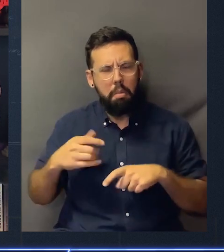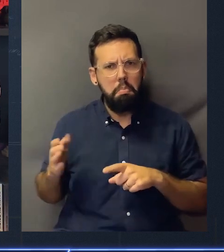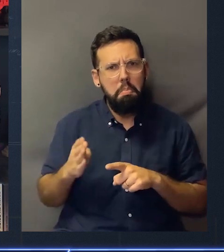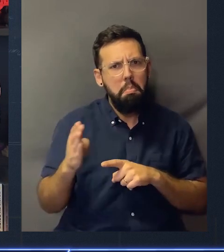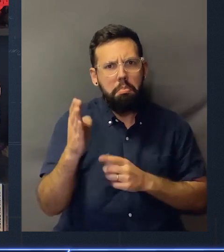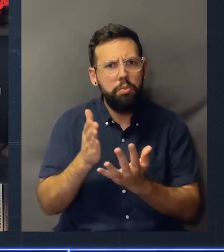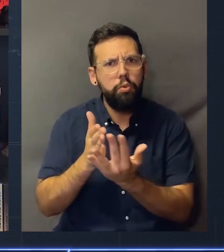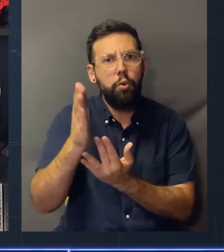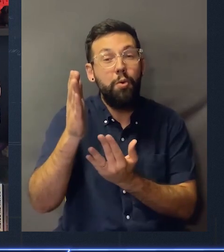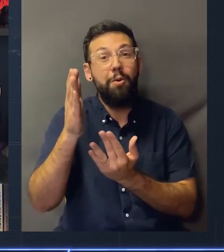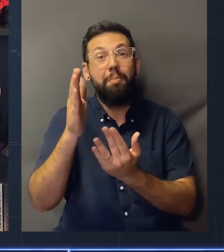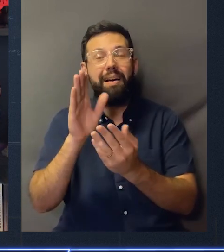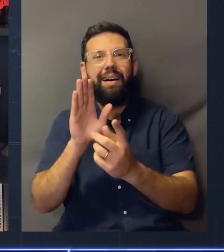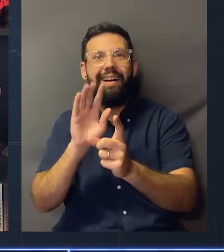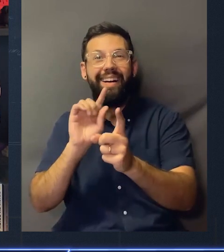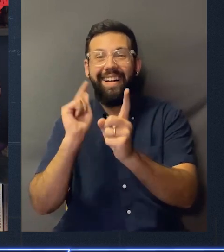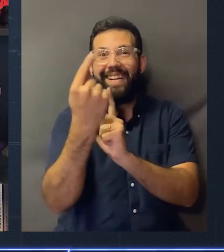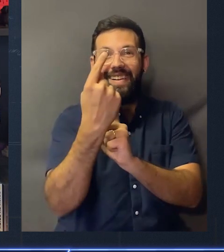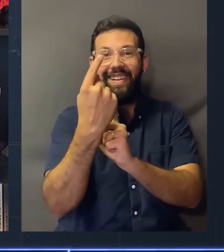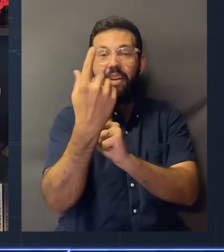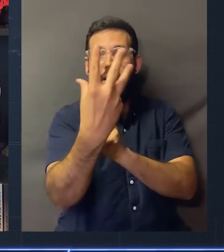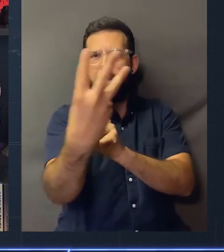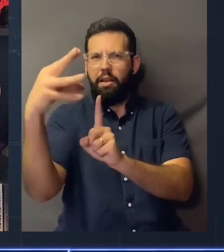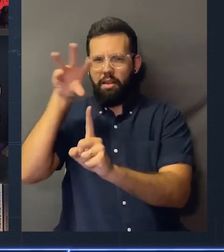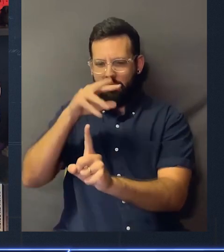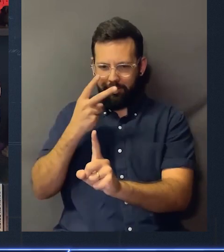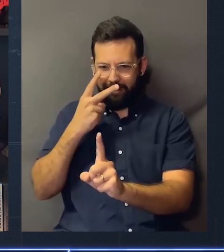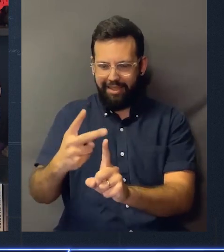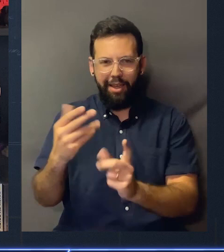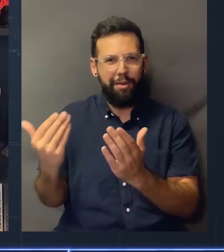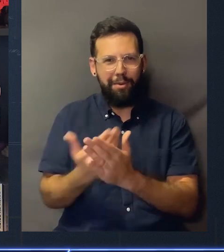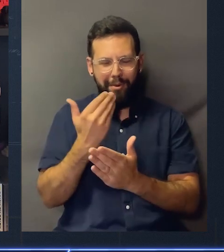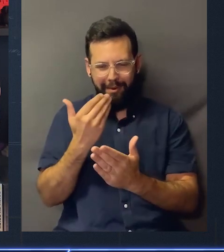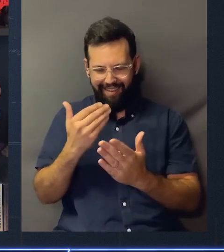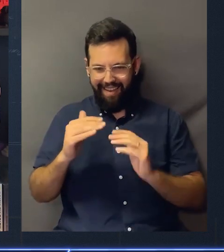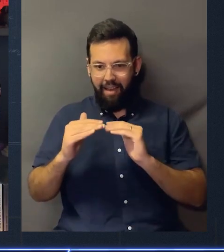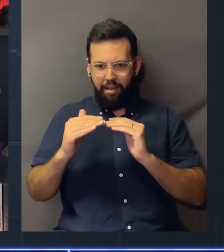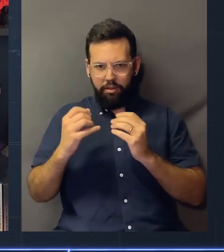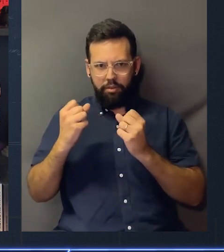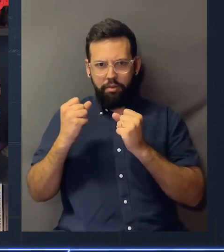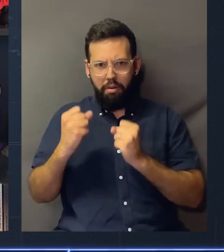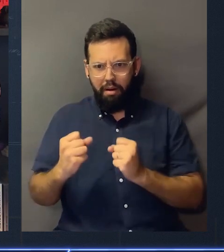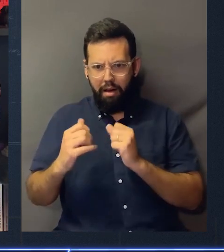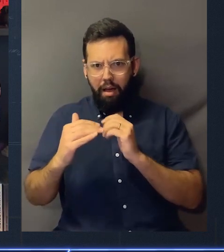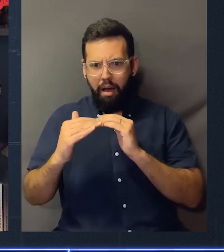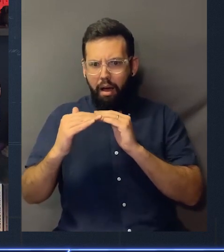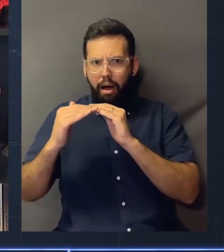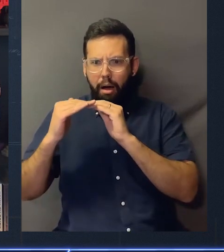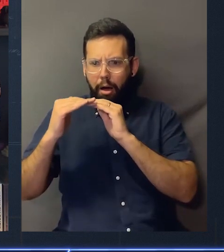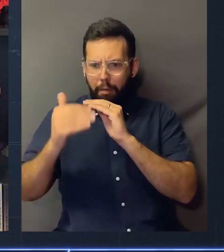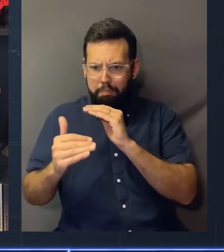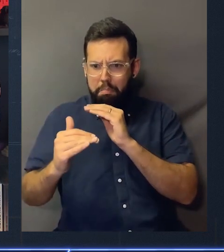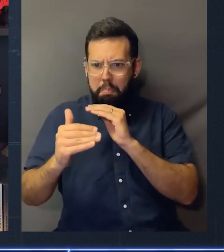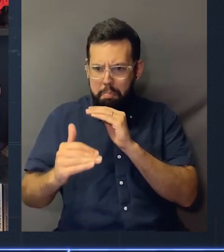deal. Standing at the top, and I really look at them from this brand new vantage point, and it is nothing but these really